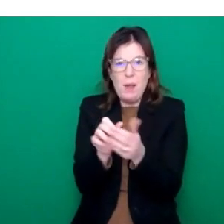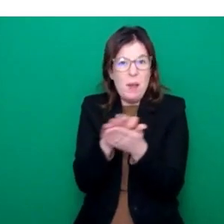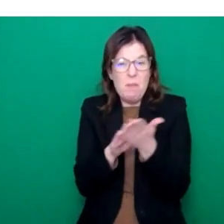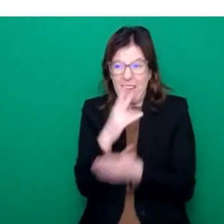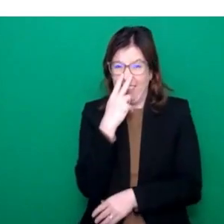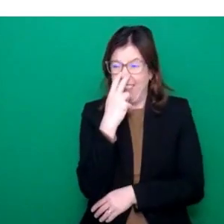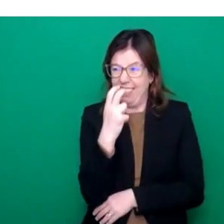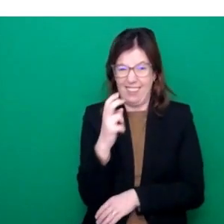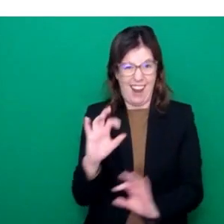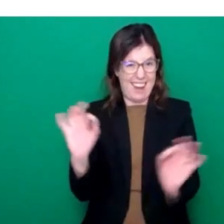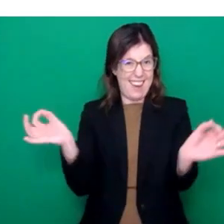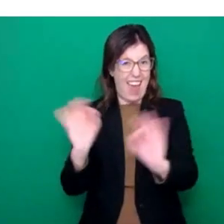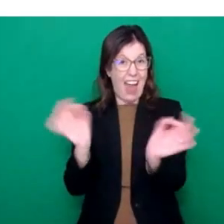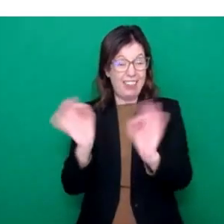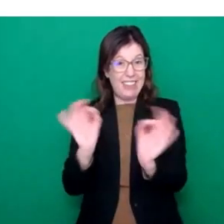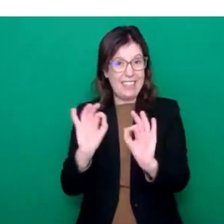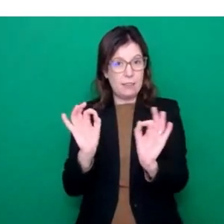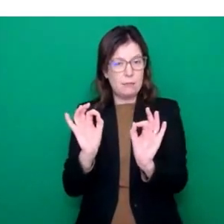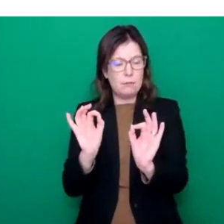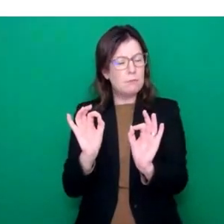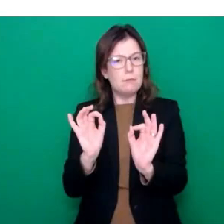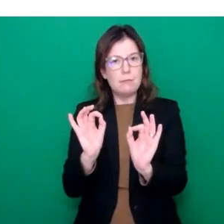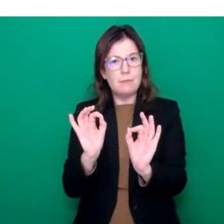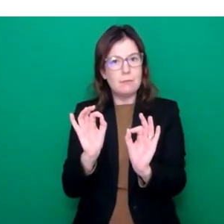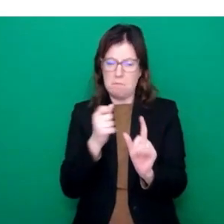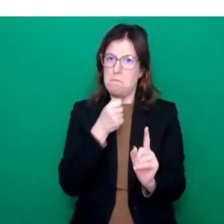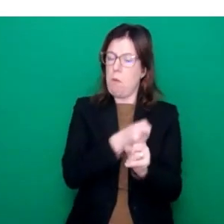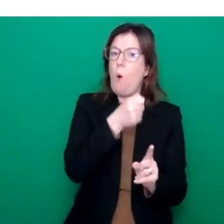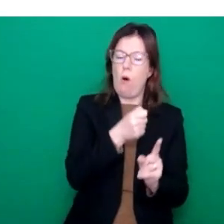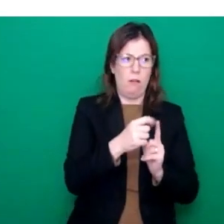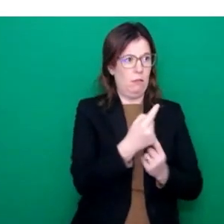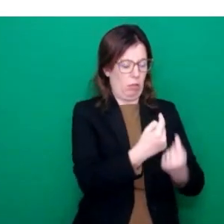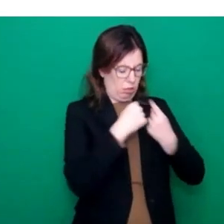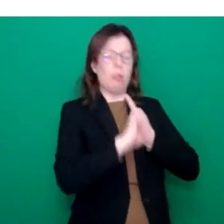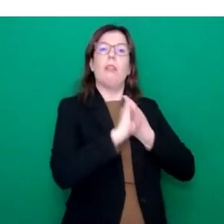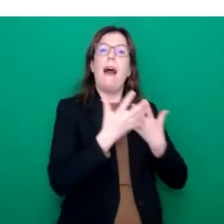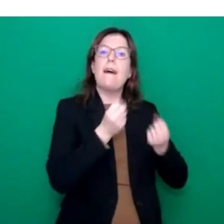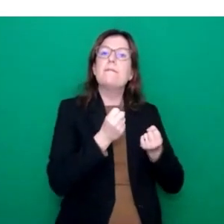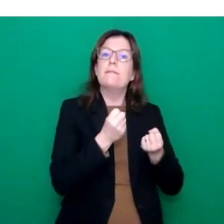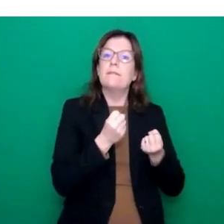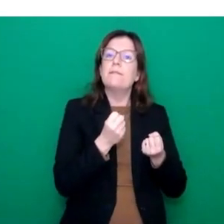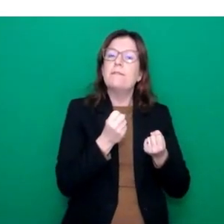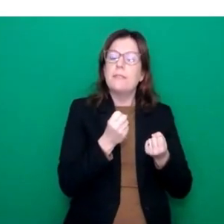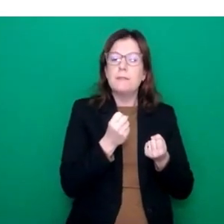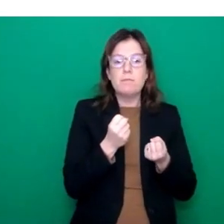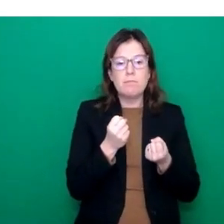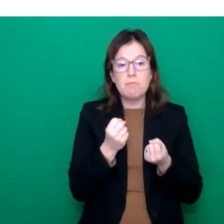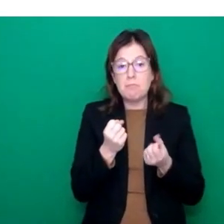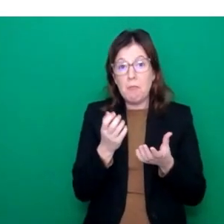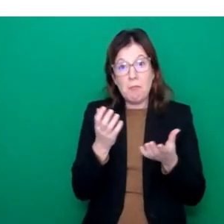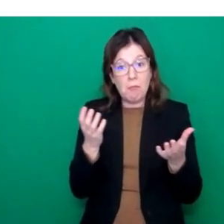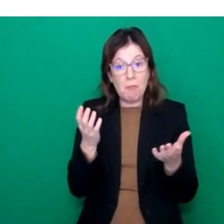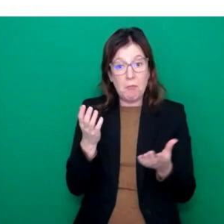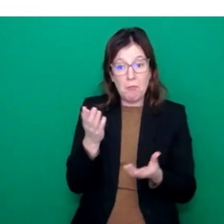or trivializes something actually which we should think about as a much more serious and significant issue. And I think, was that